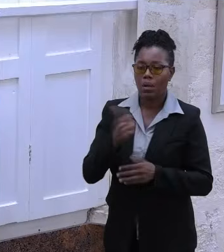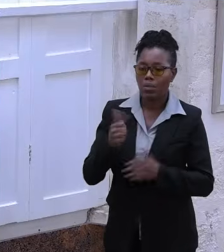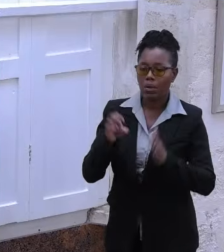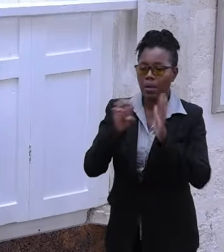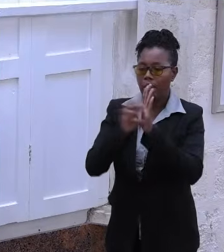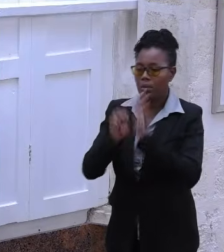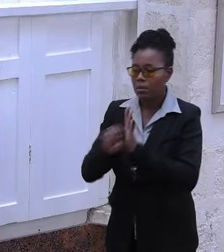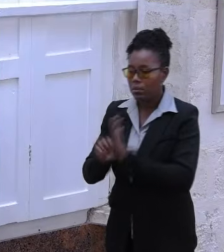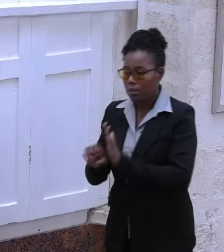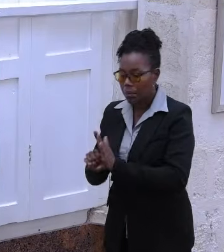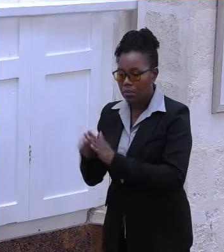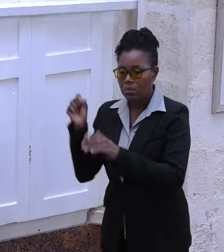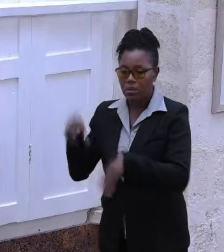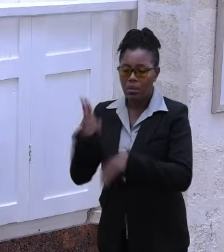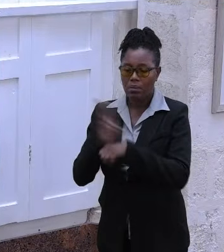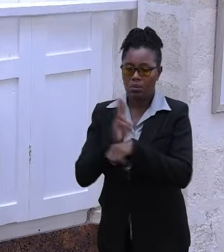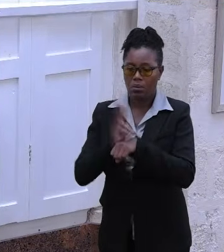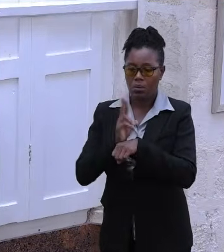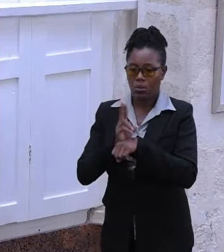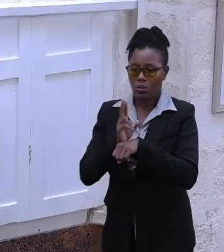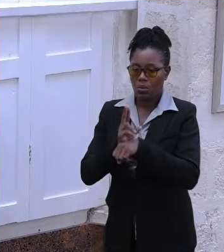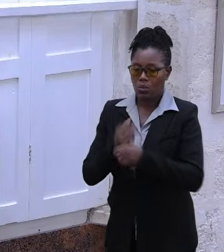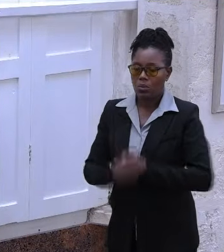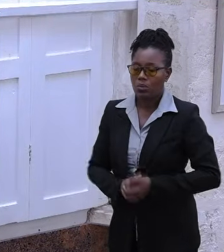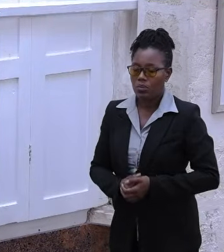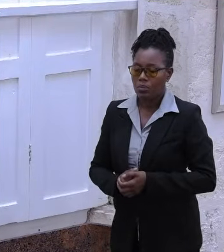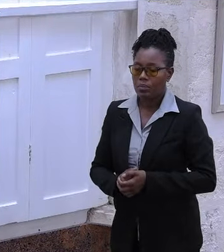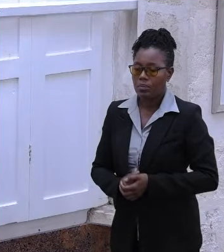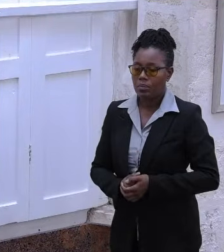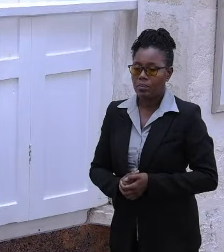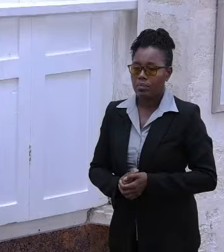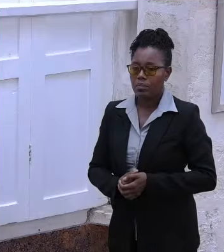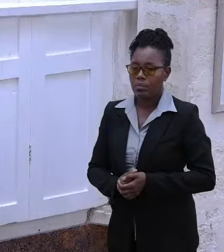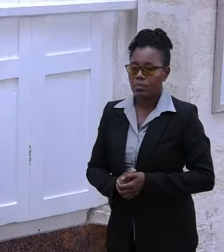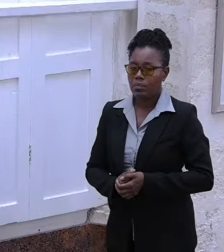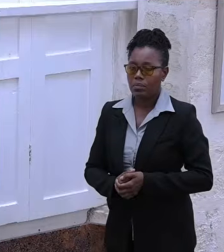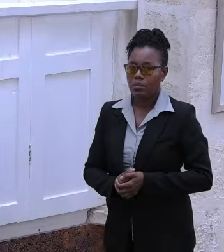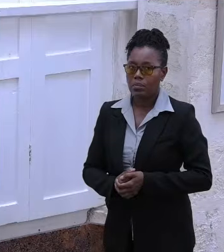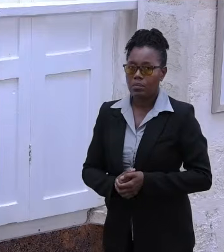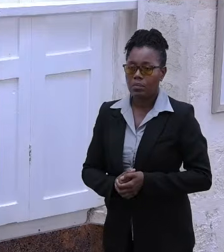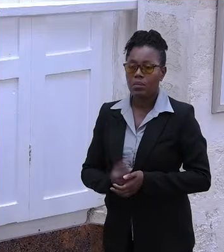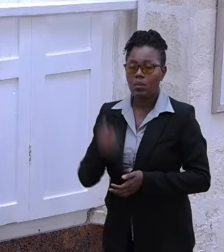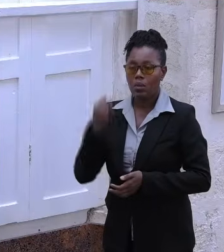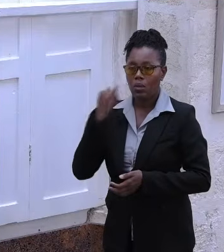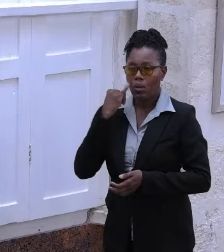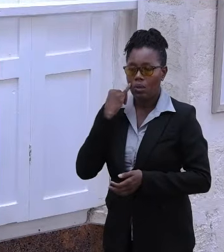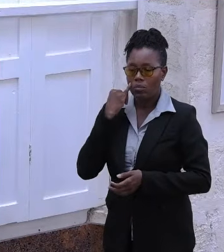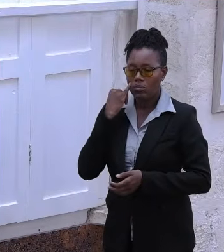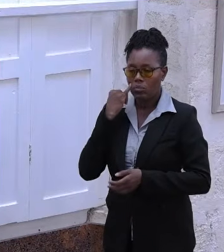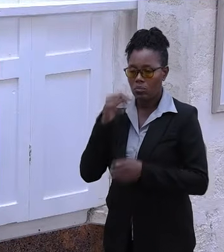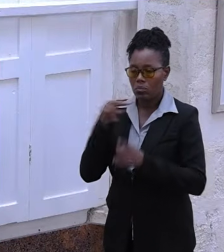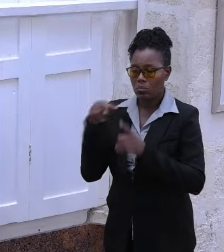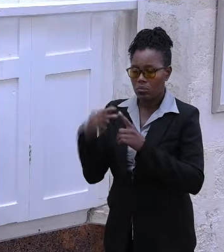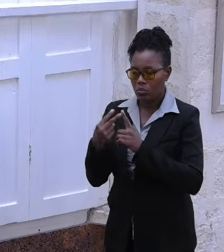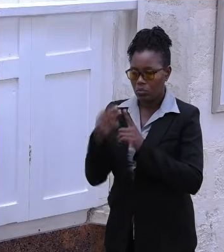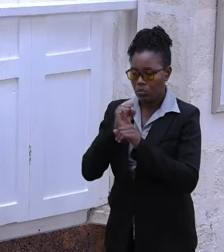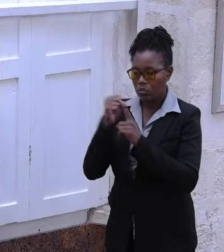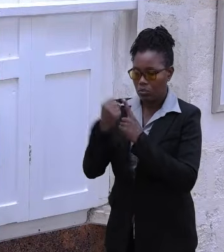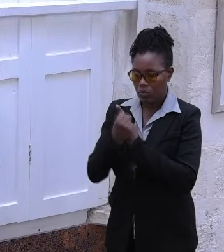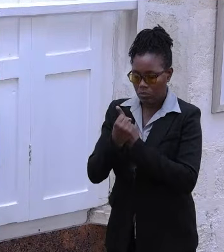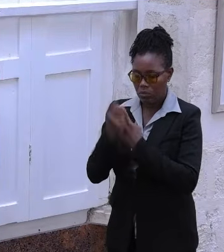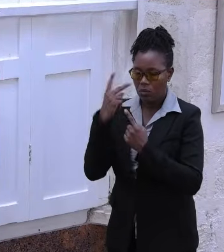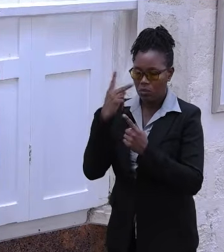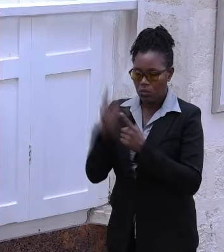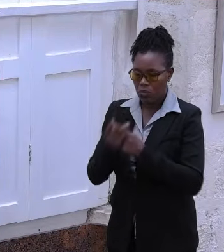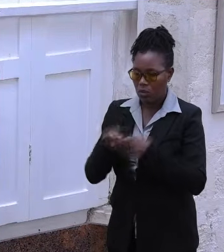things, you're elected to govern. And if you look at the situation and you see the